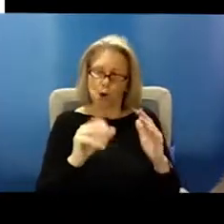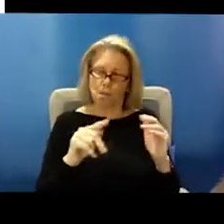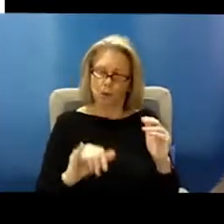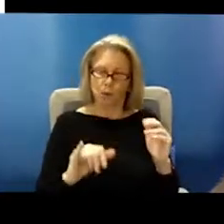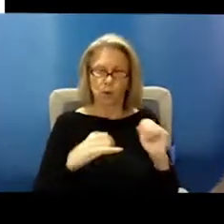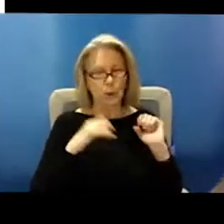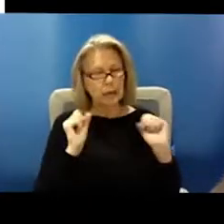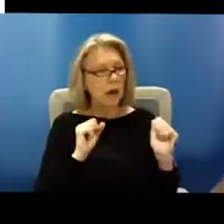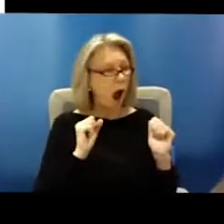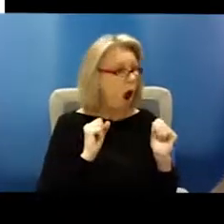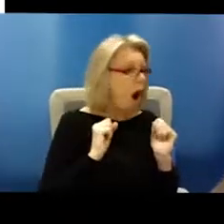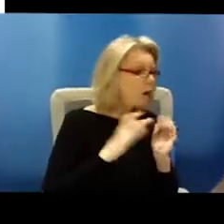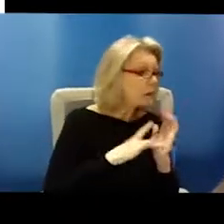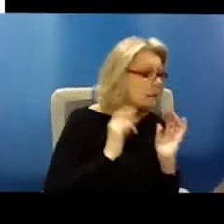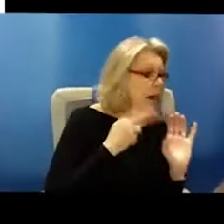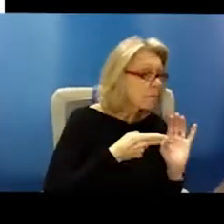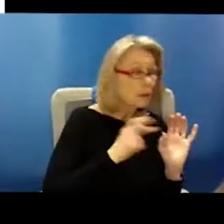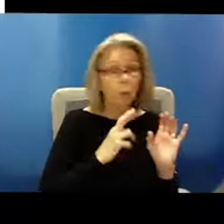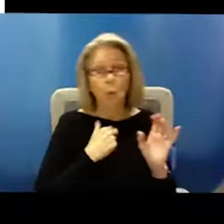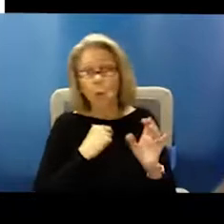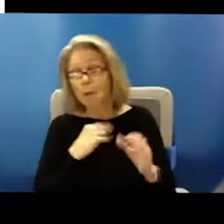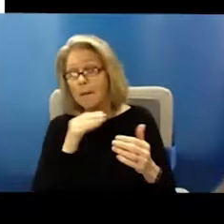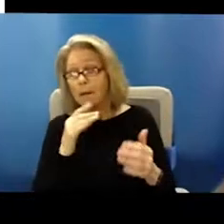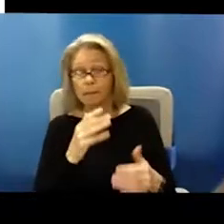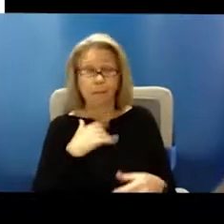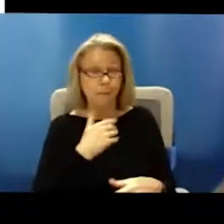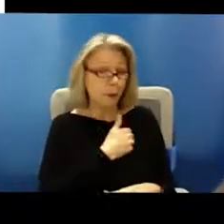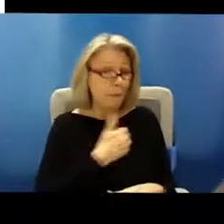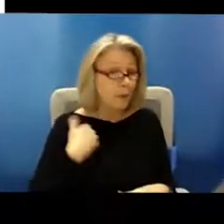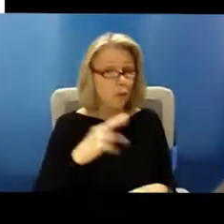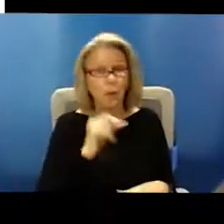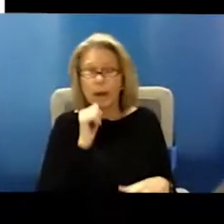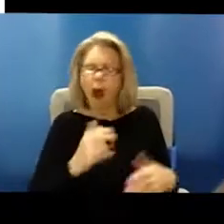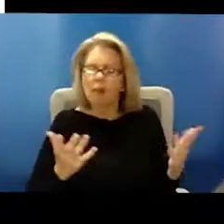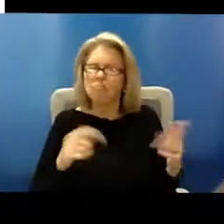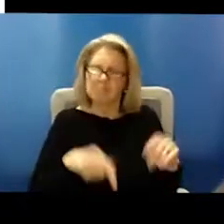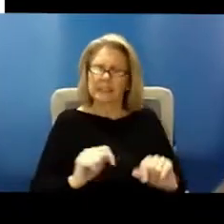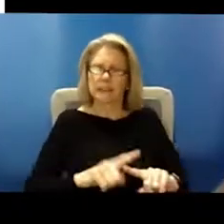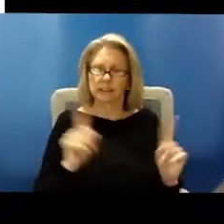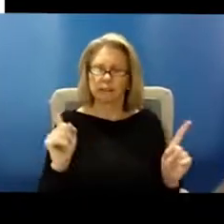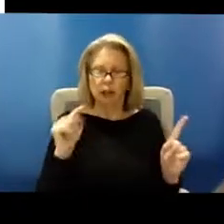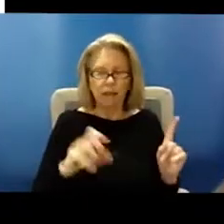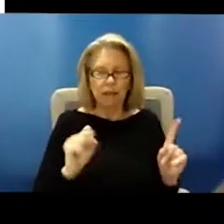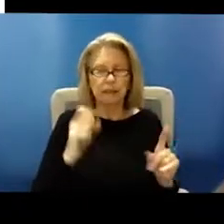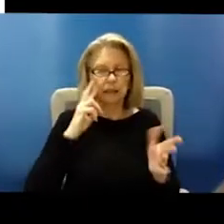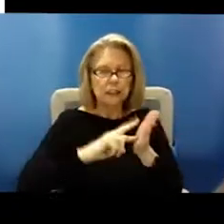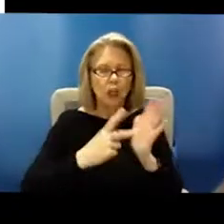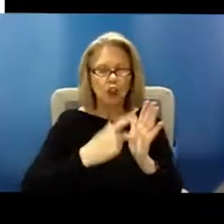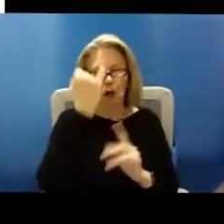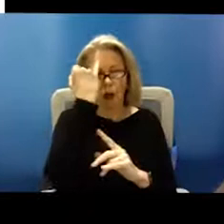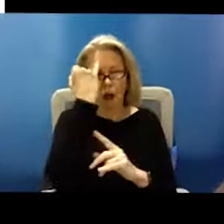of community that one can kind of tap into or either belong to or not. There's a very intentional sort